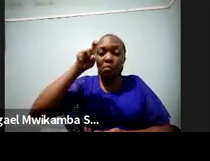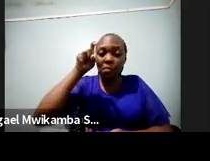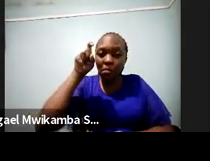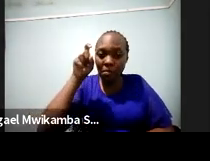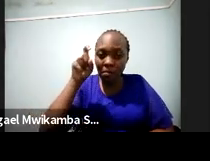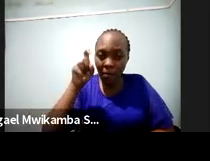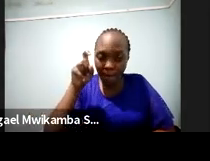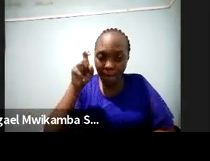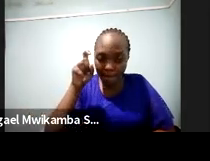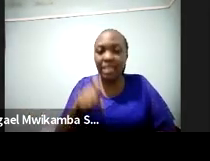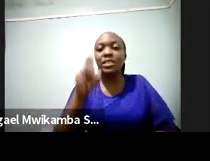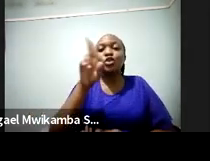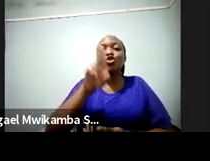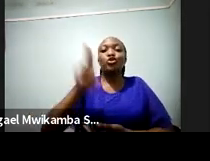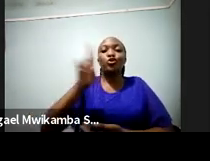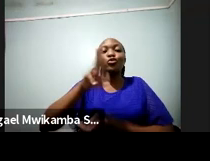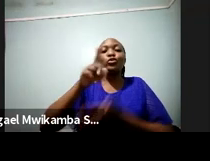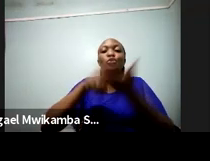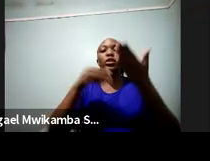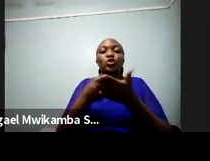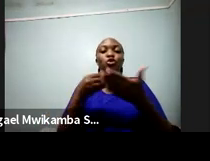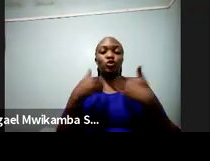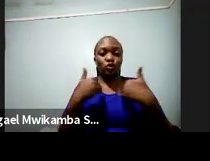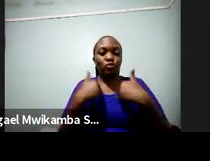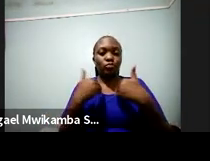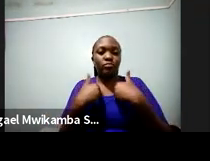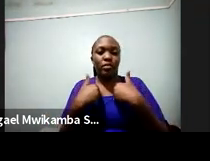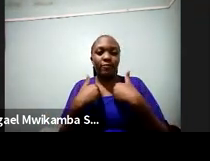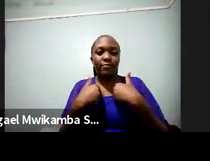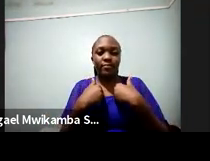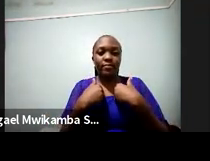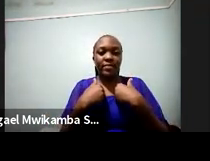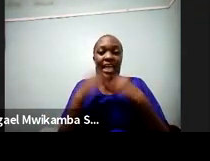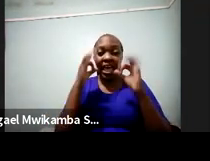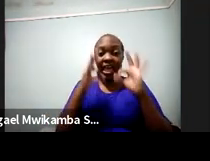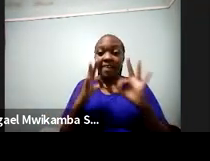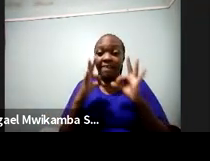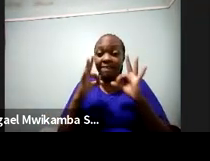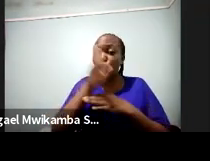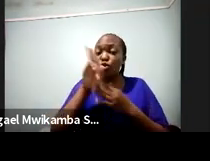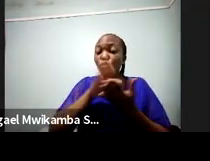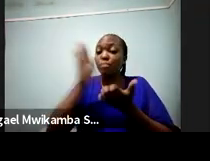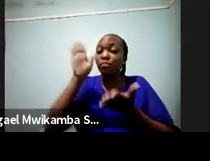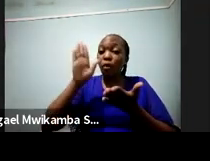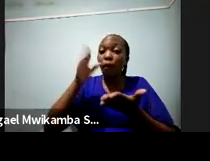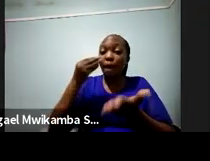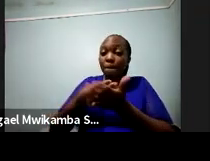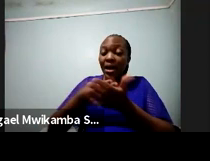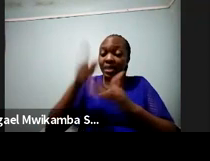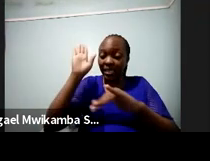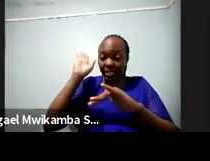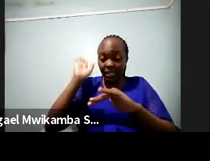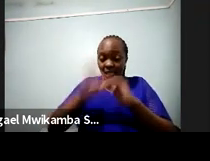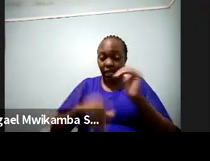out of your means, you'll have a miserable life, as we'll see in the next few slides. So